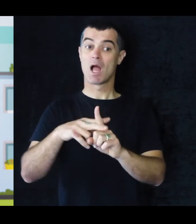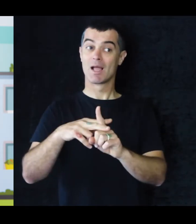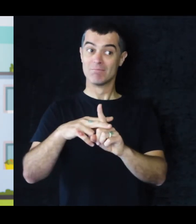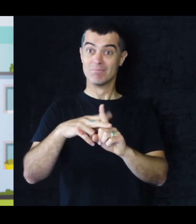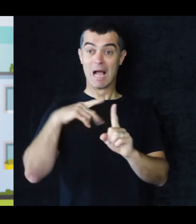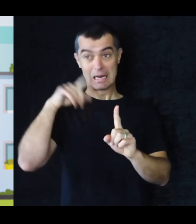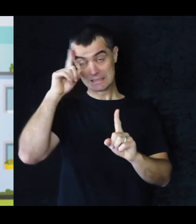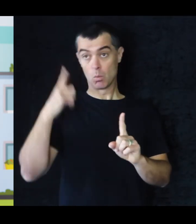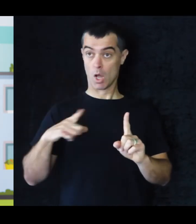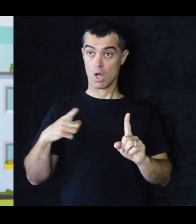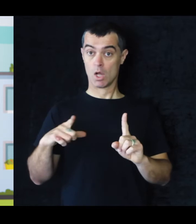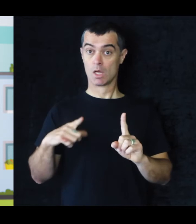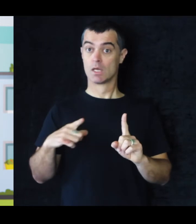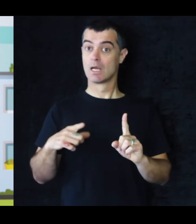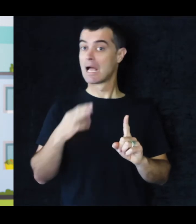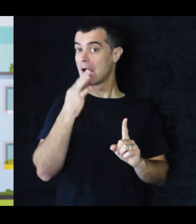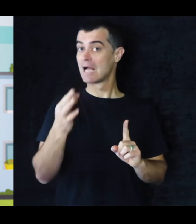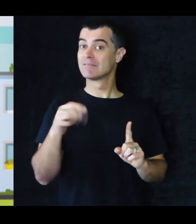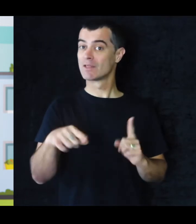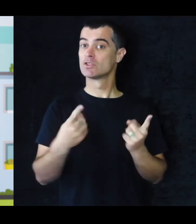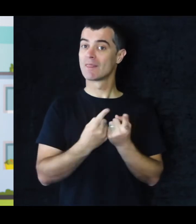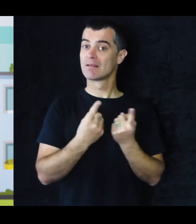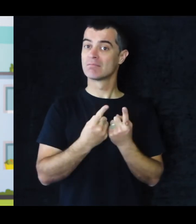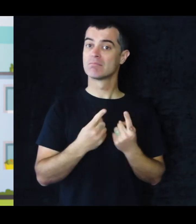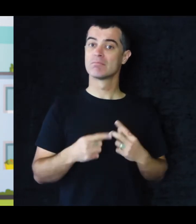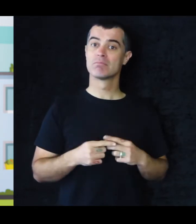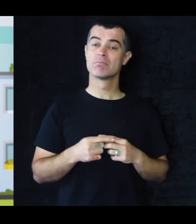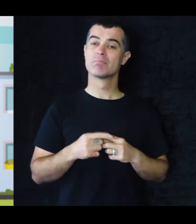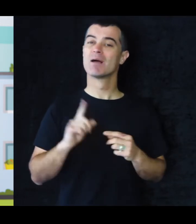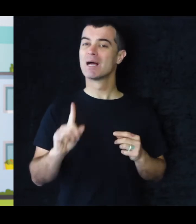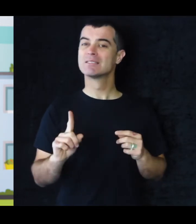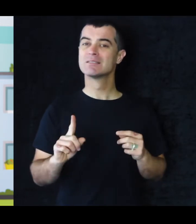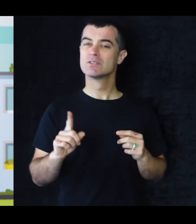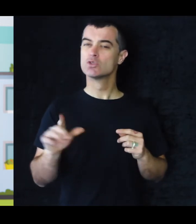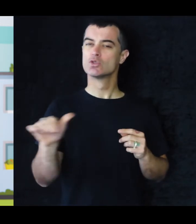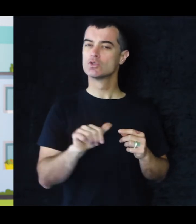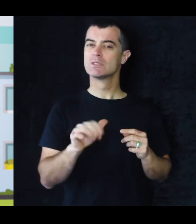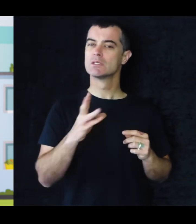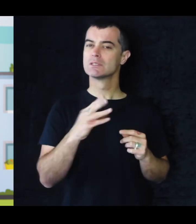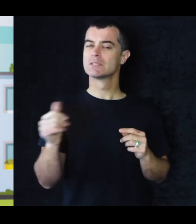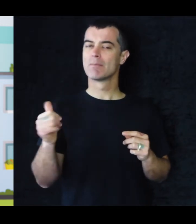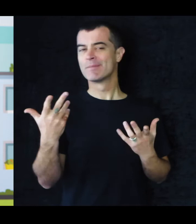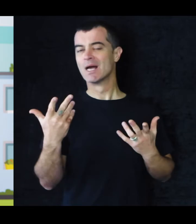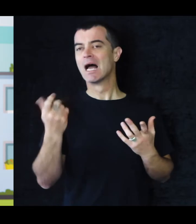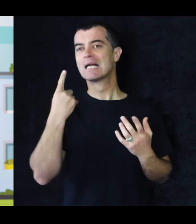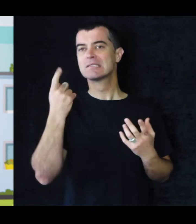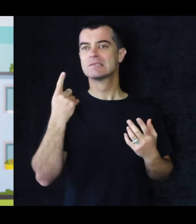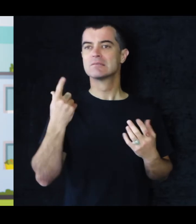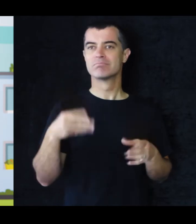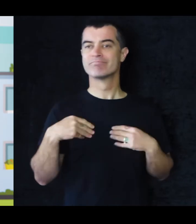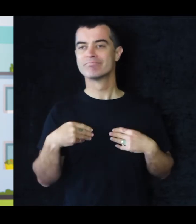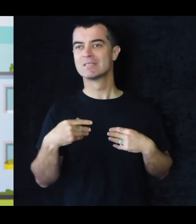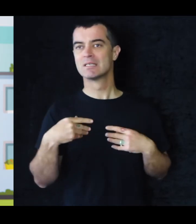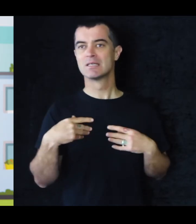place, I understand why they ask for that sort of thing, but there should be some concessions there, and